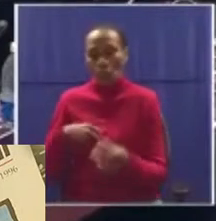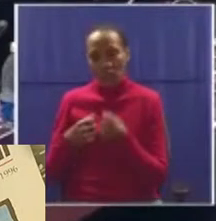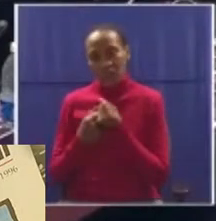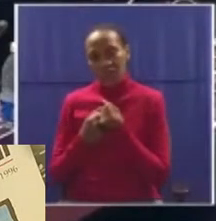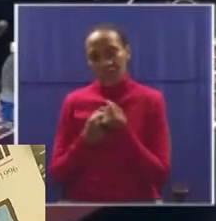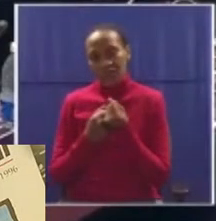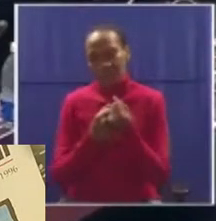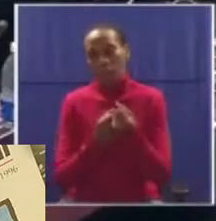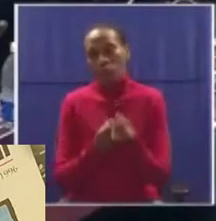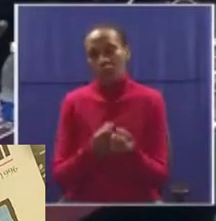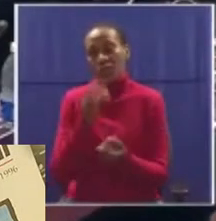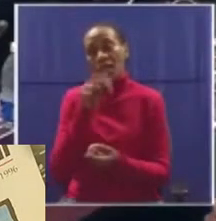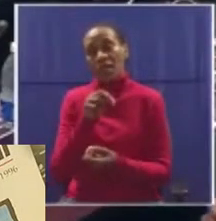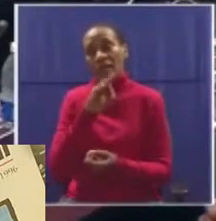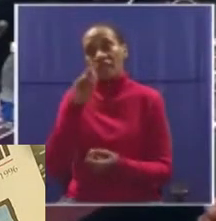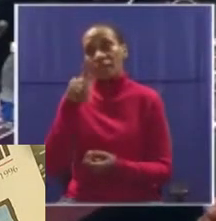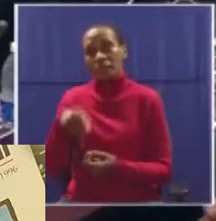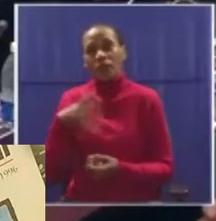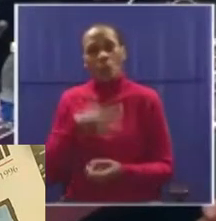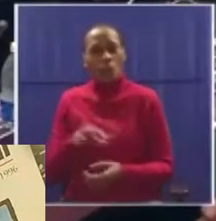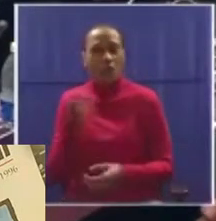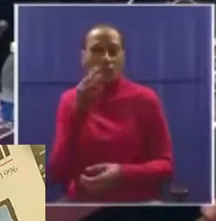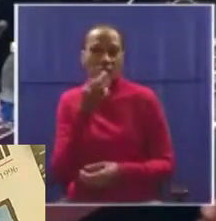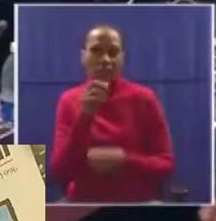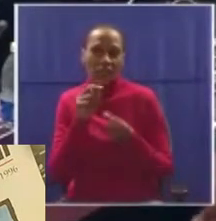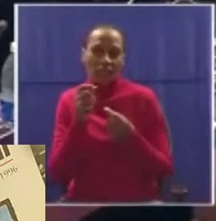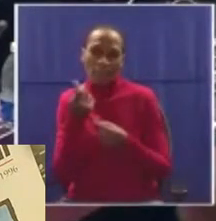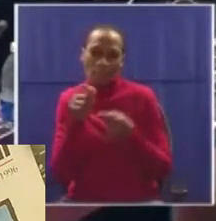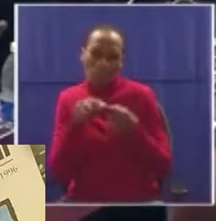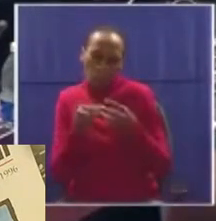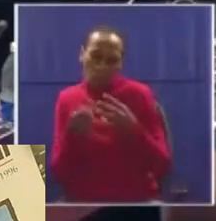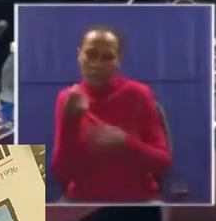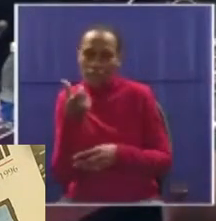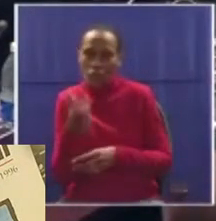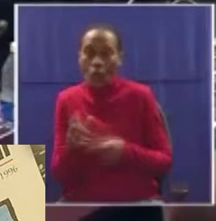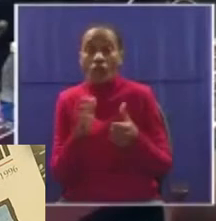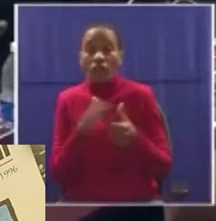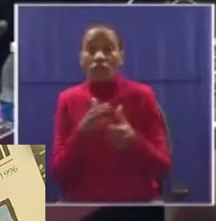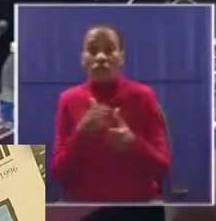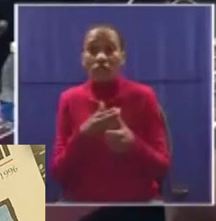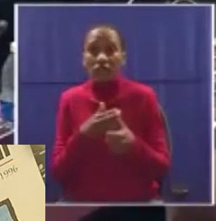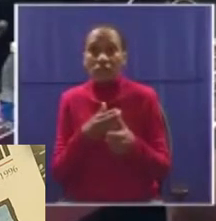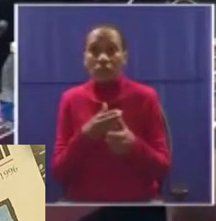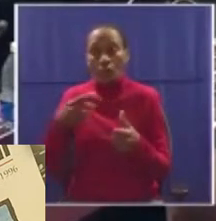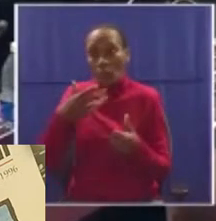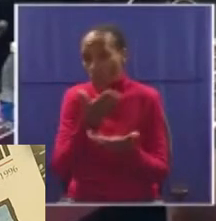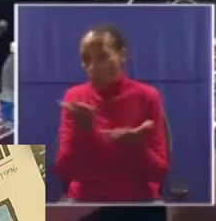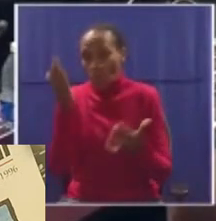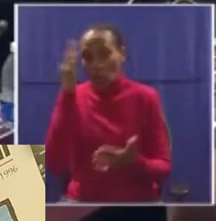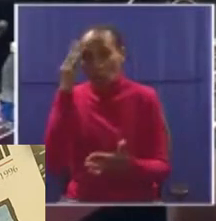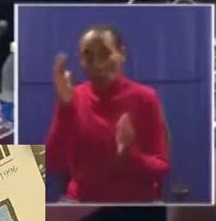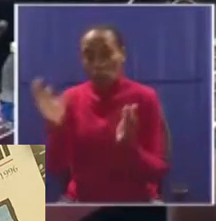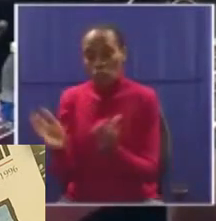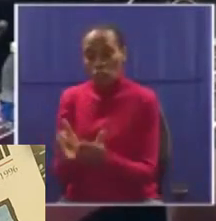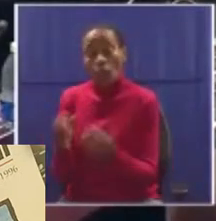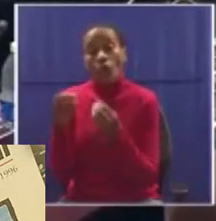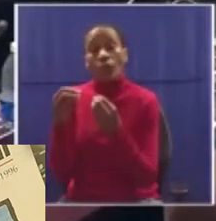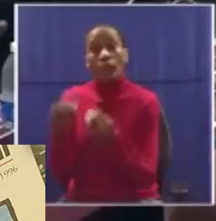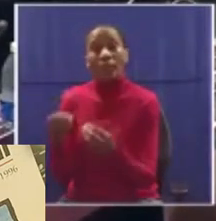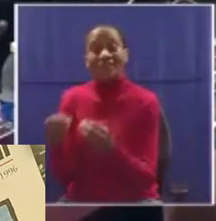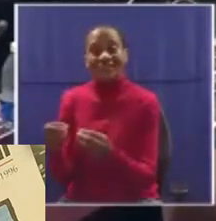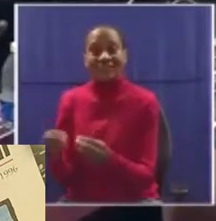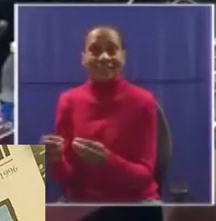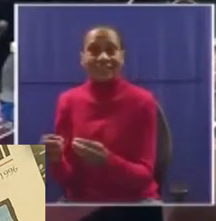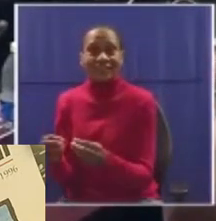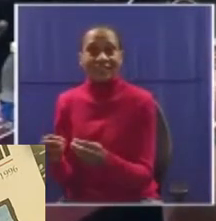supporting this the national Freedom Party you want to raise a few points first of all I think we all know that small Enterprises are